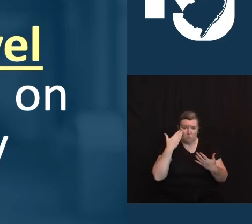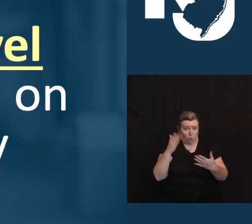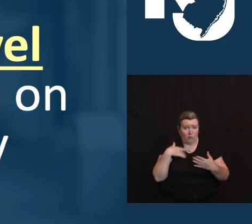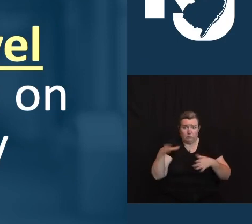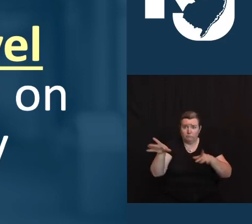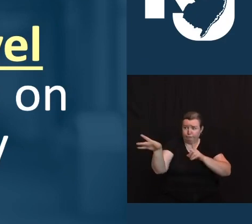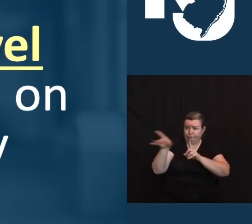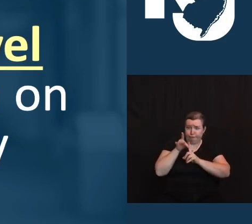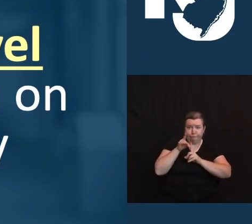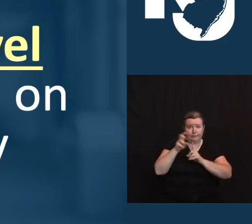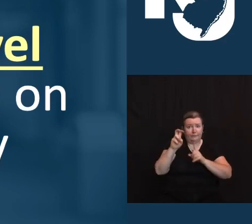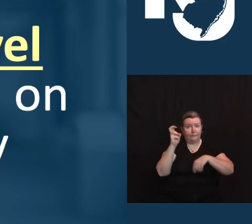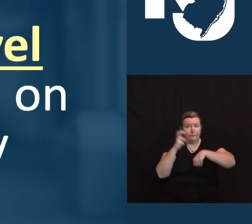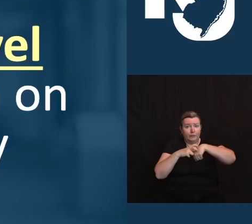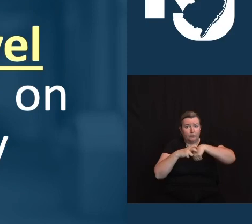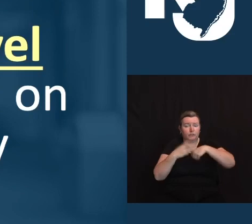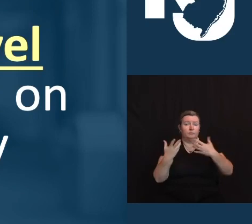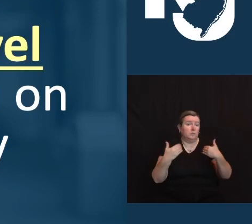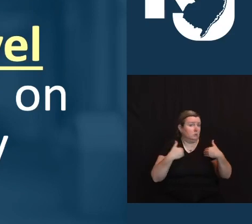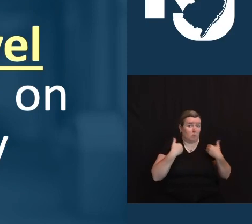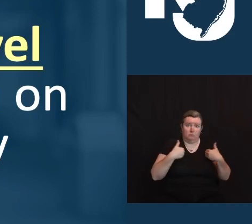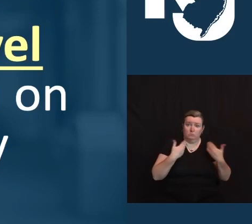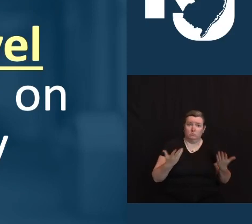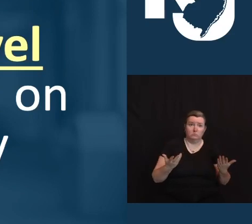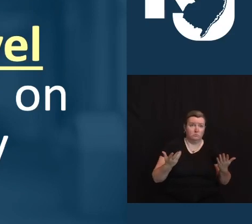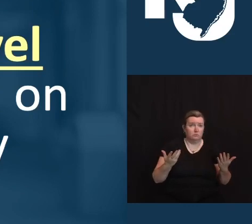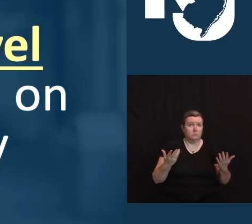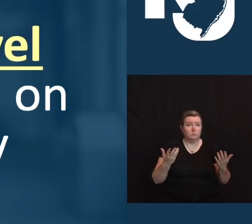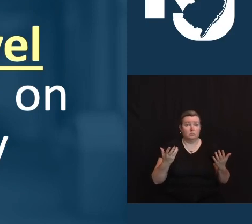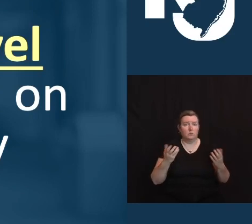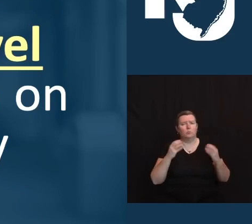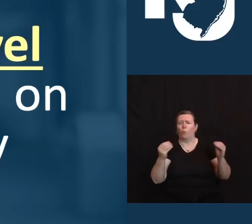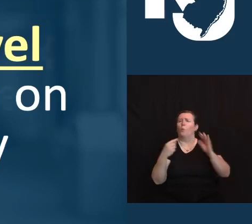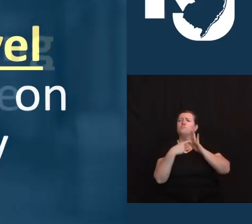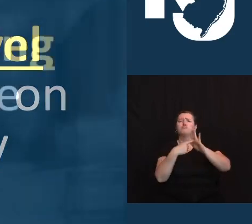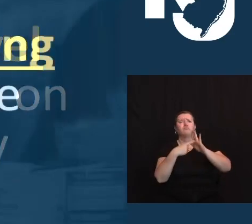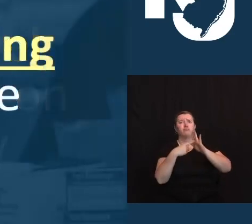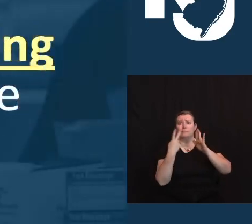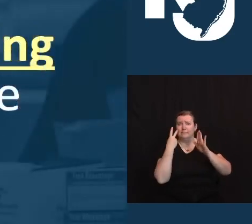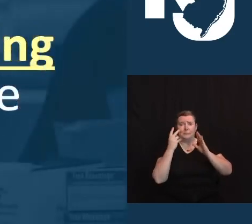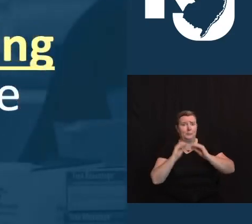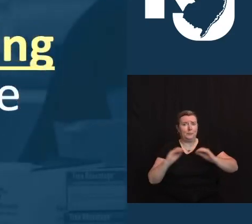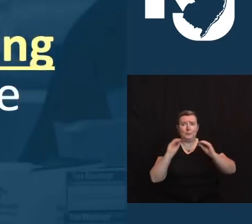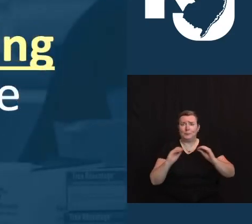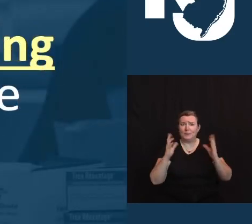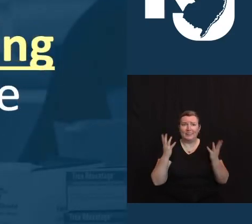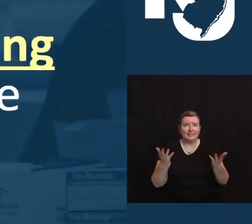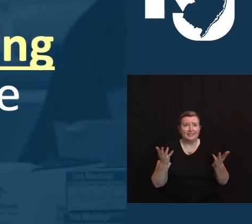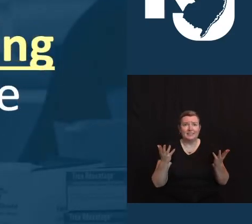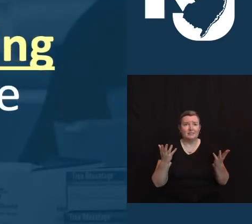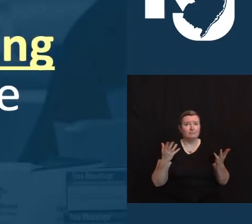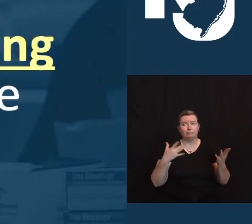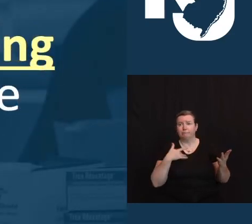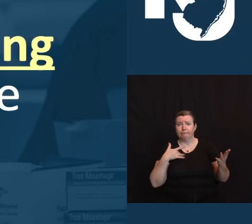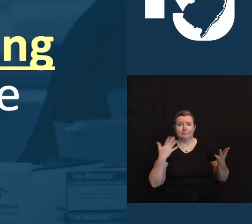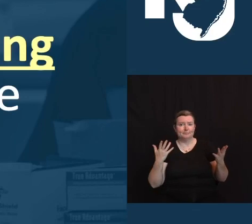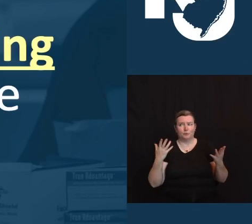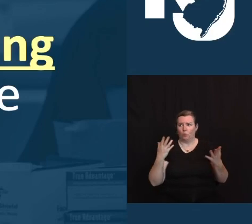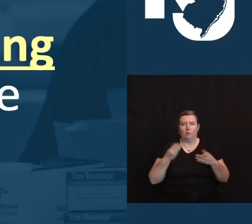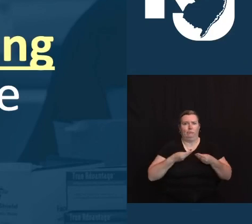person more likely to be an asymptomatic carrier. Please take a moment to go to another familiar